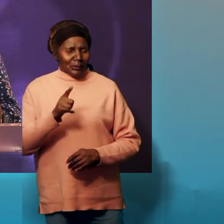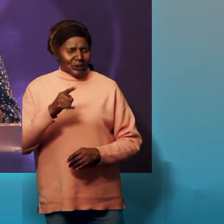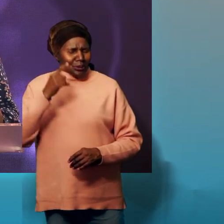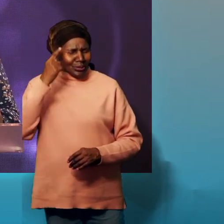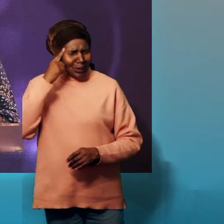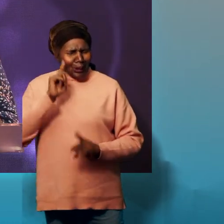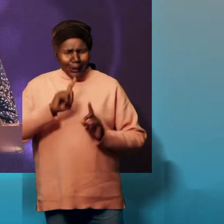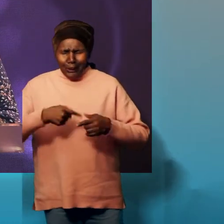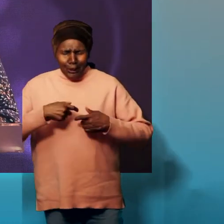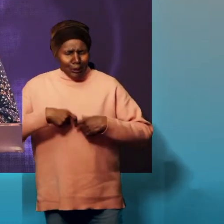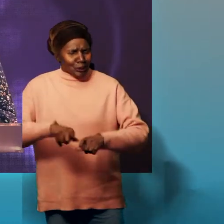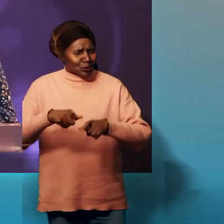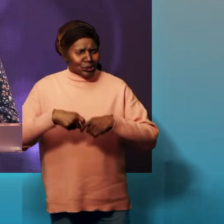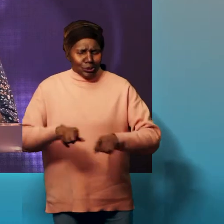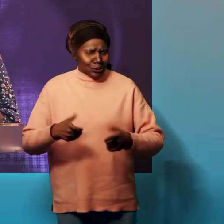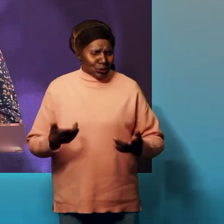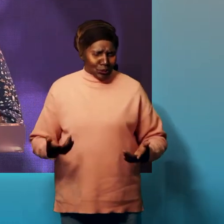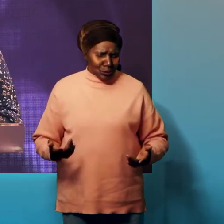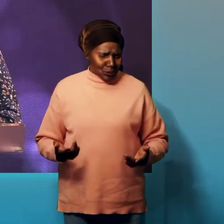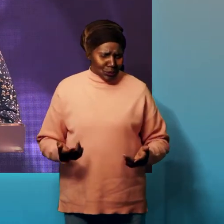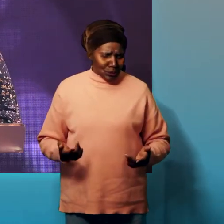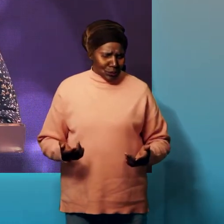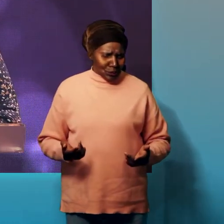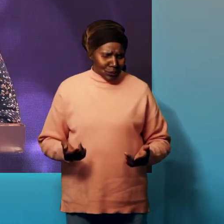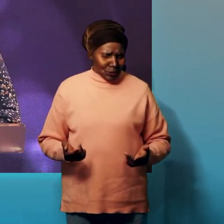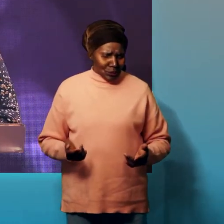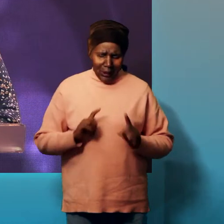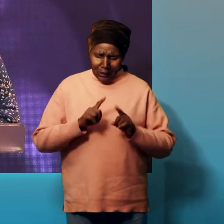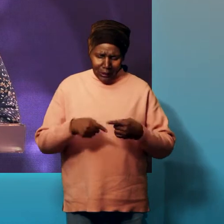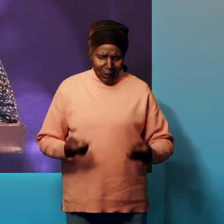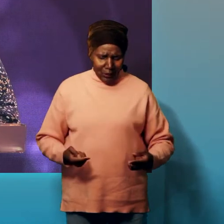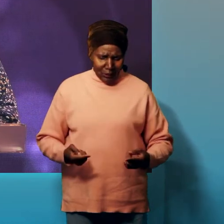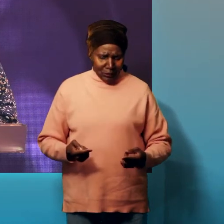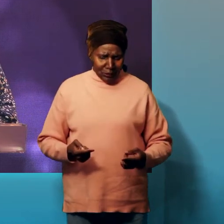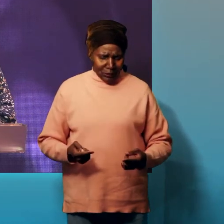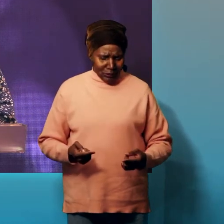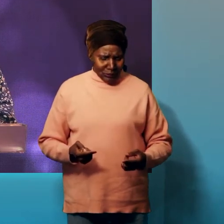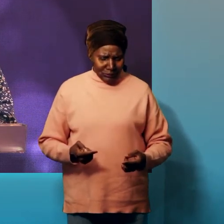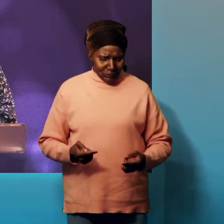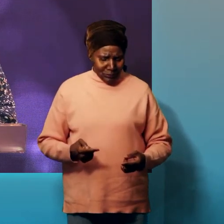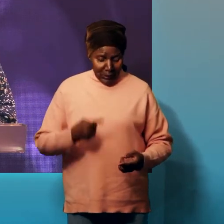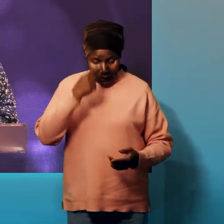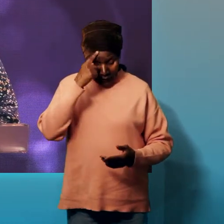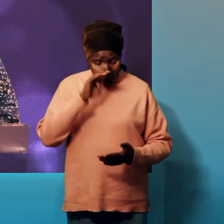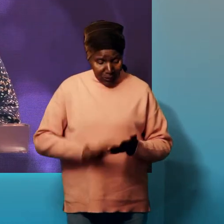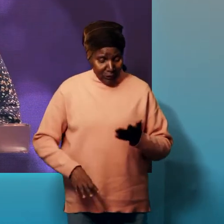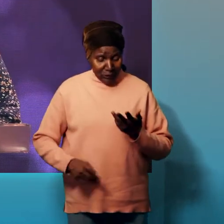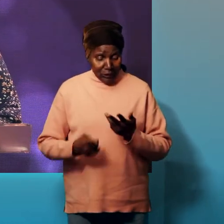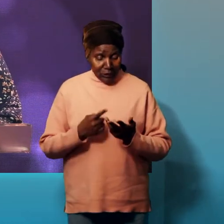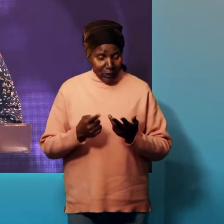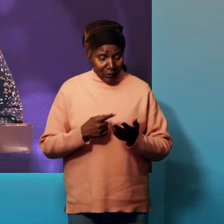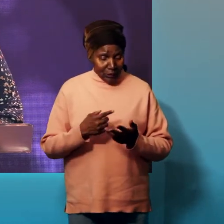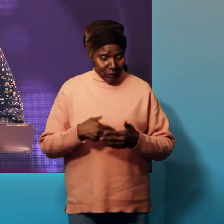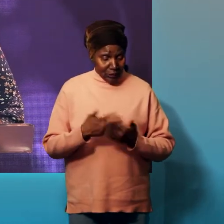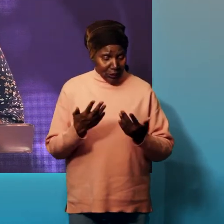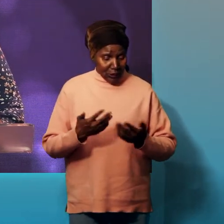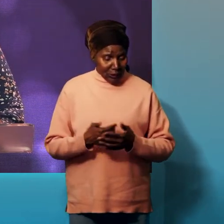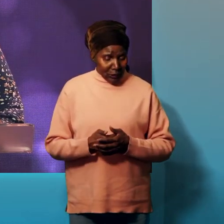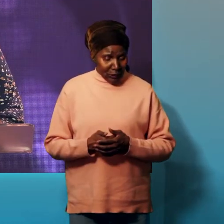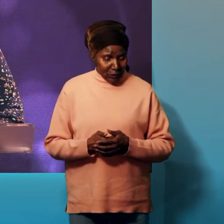on anymore. I can't face another day. I break that